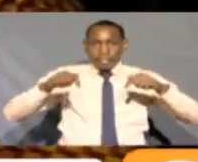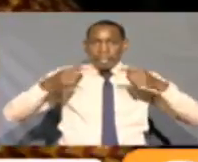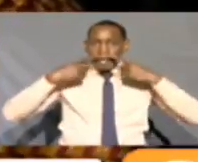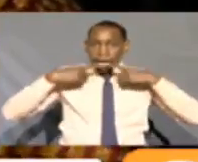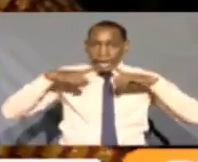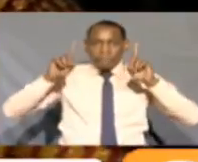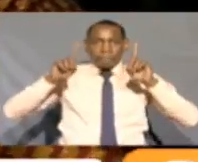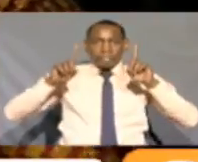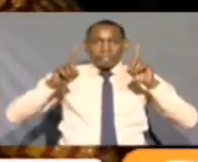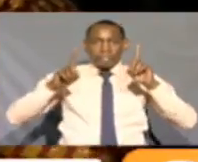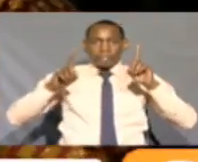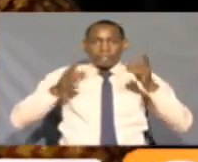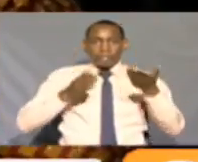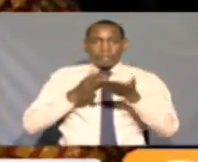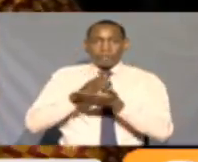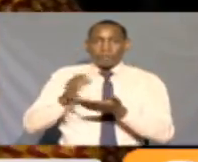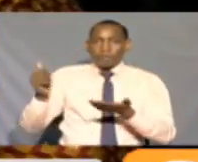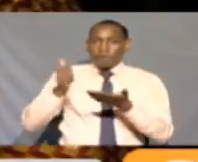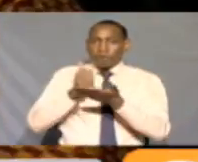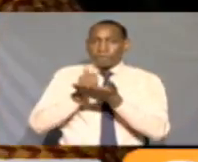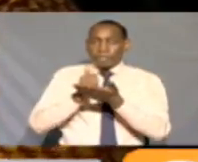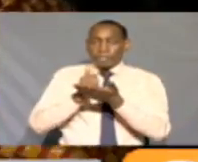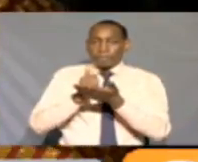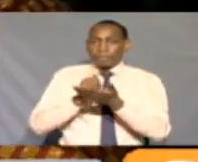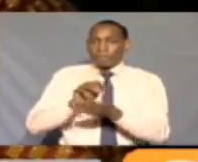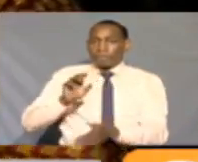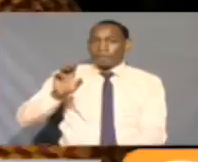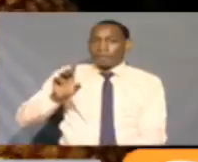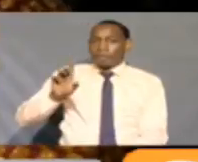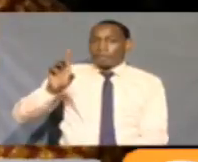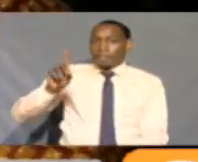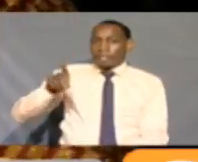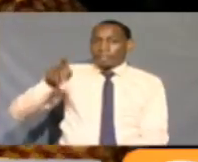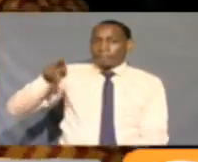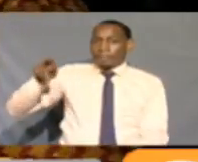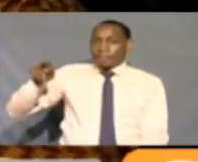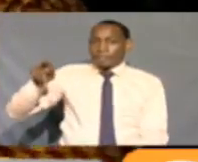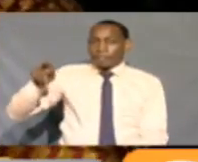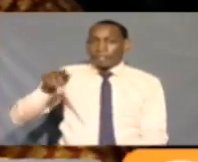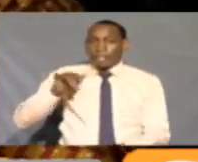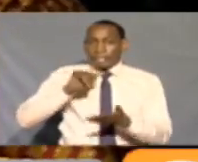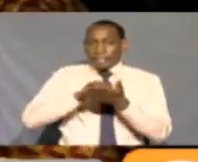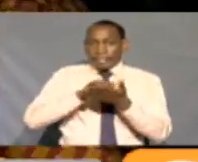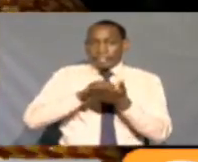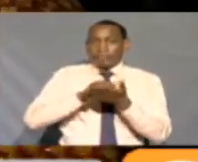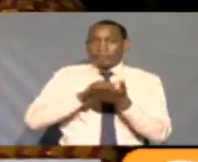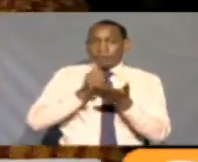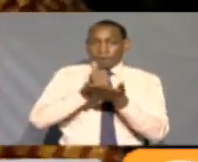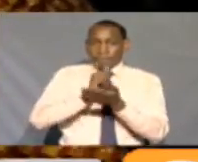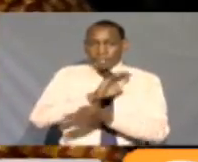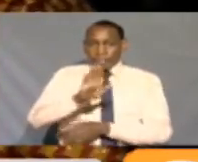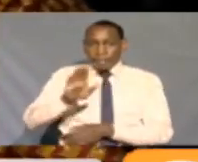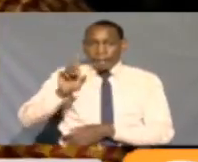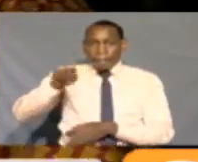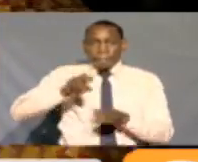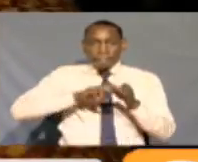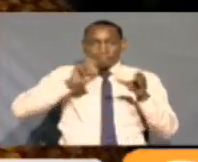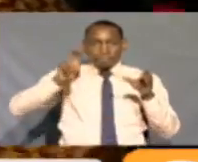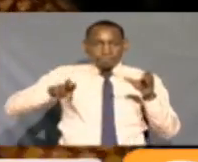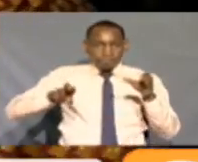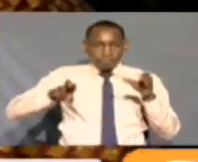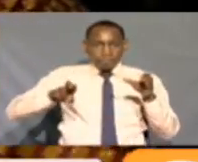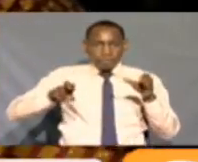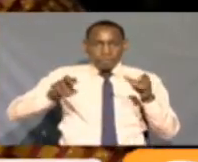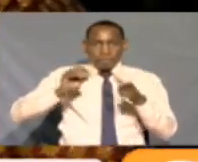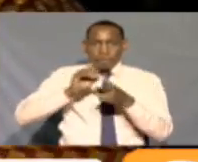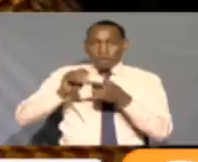the announcement by the Office of the Director of the Public Public Prosecutions, mm-hmm. that they have to step down or